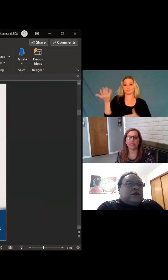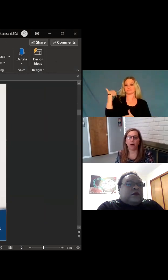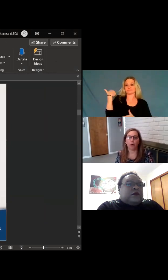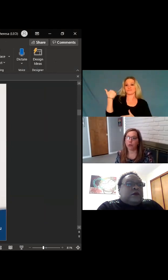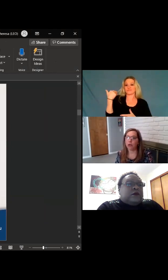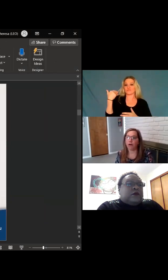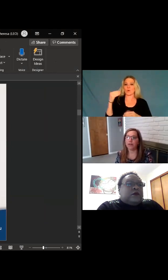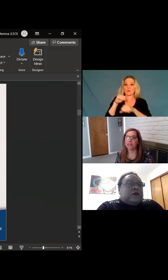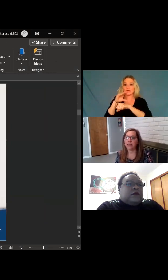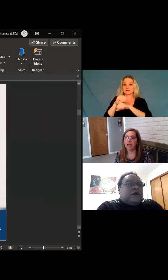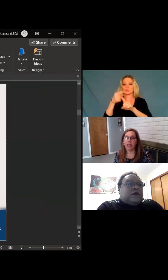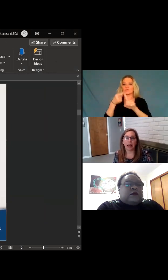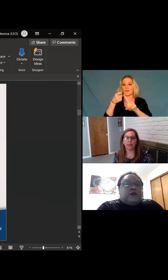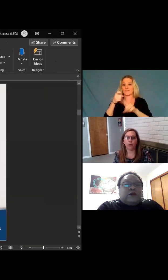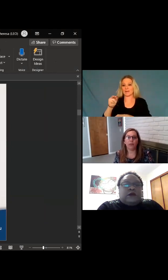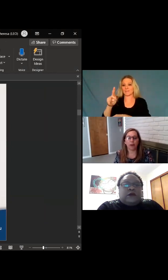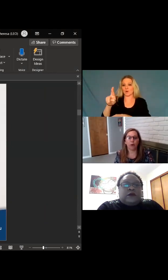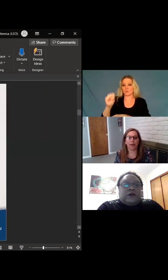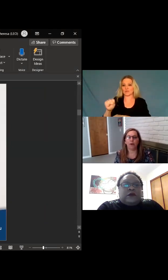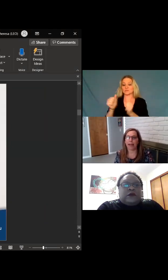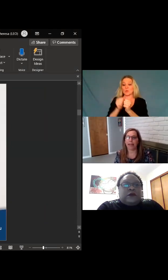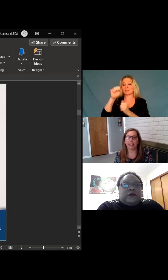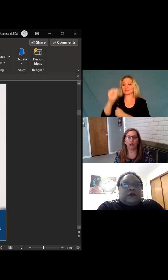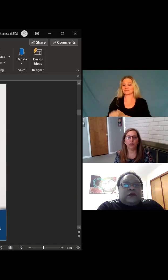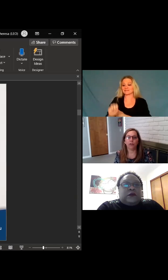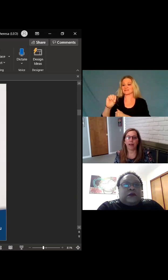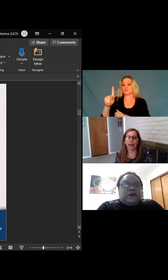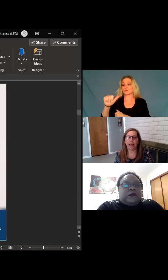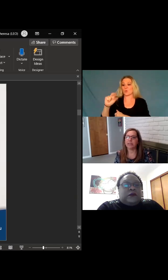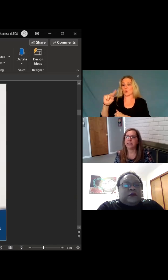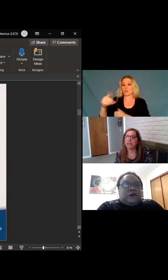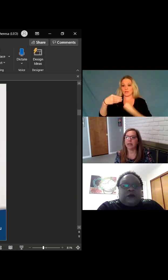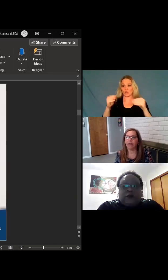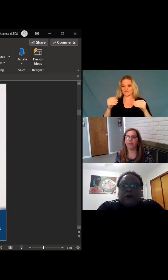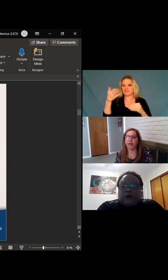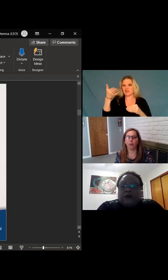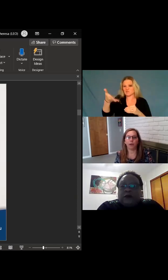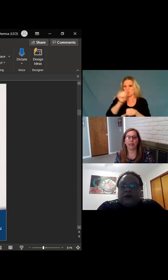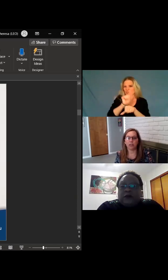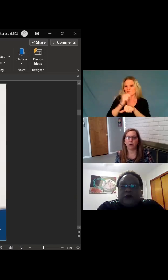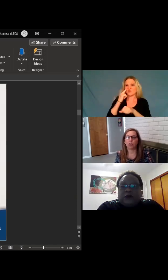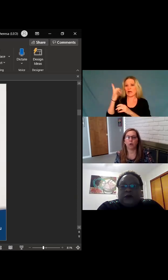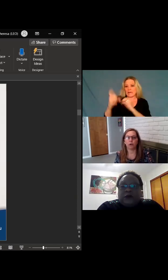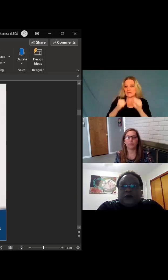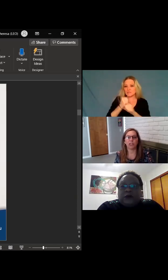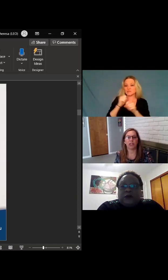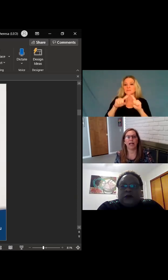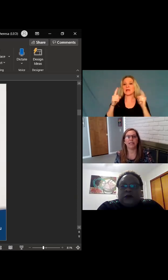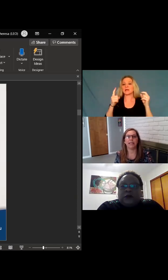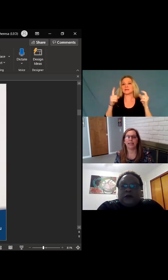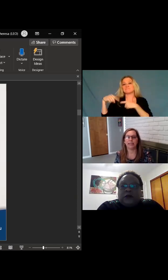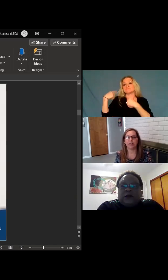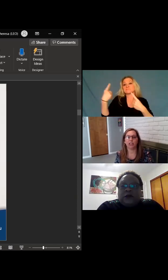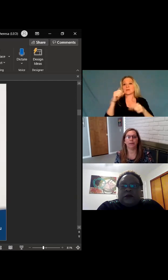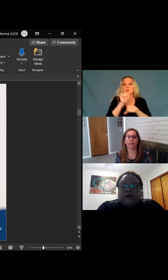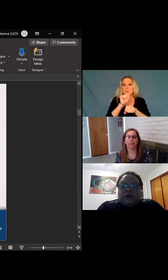MRS in the South Oakland office. I was there about 8 years, and since then I've been working as a social worker